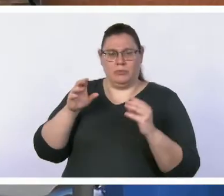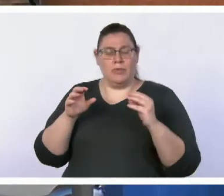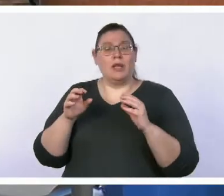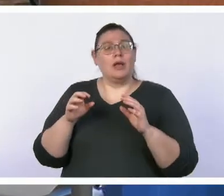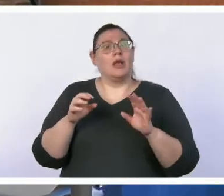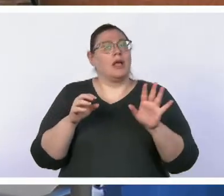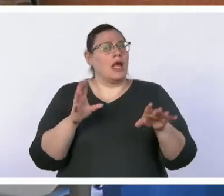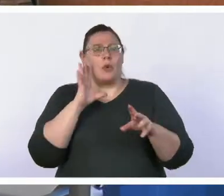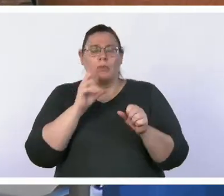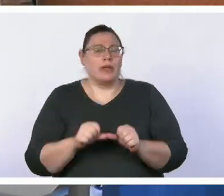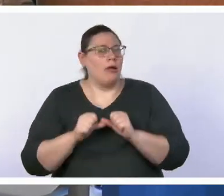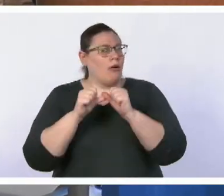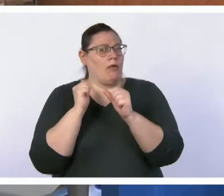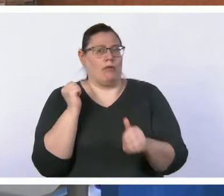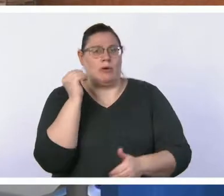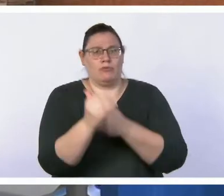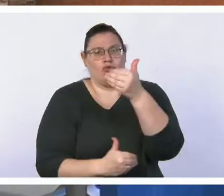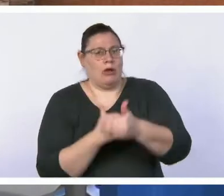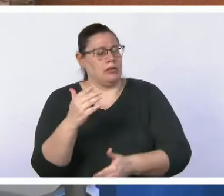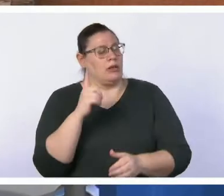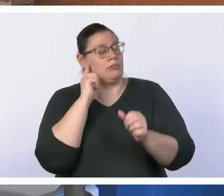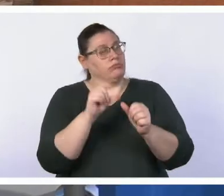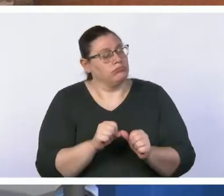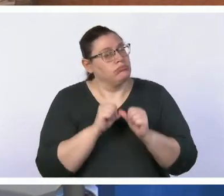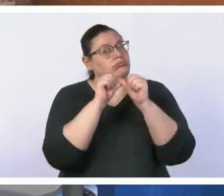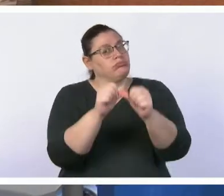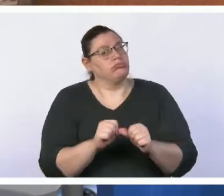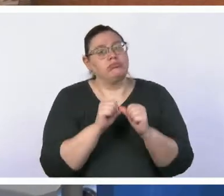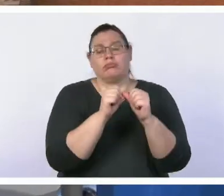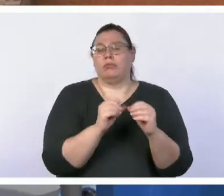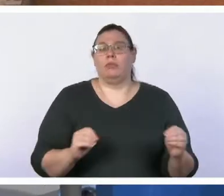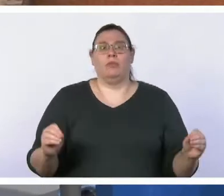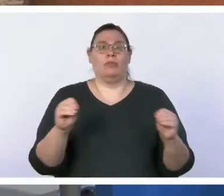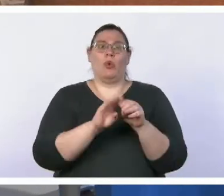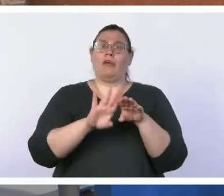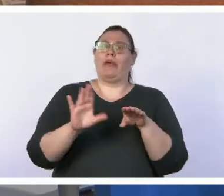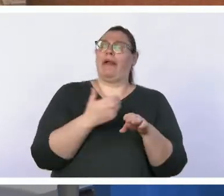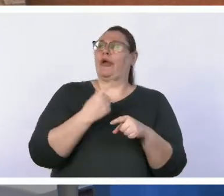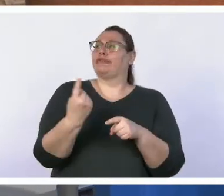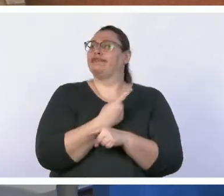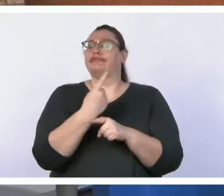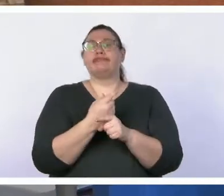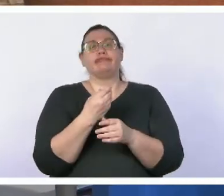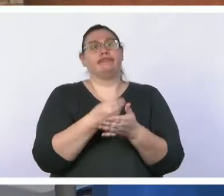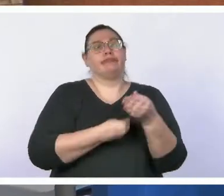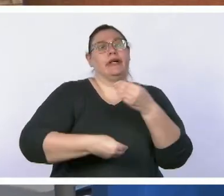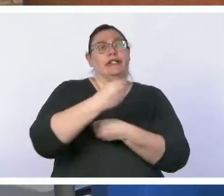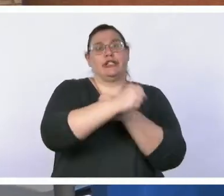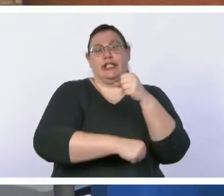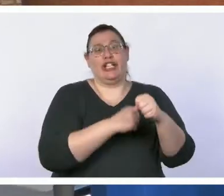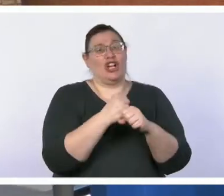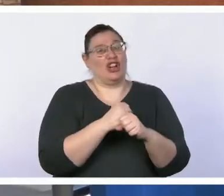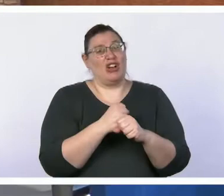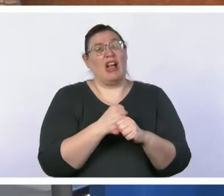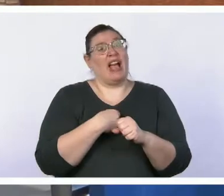ongoing process that will continue beyond our normal budget season probably well into the next fiscal year, where